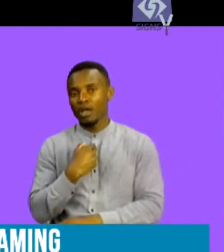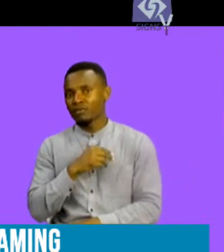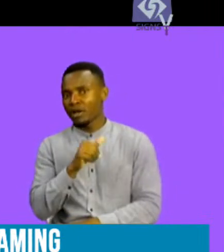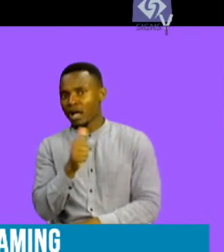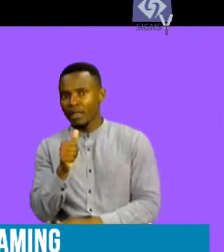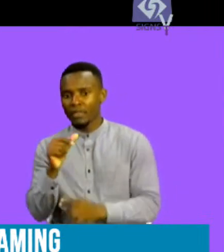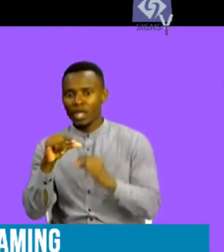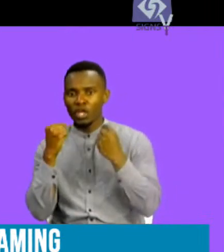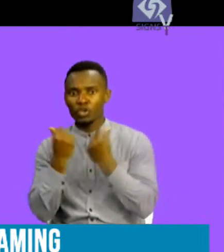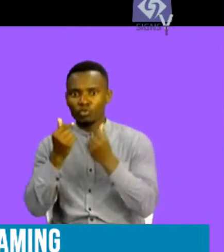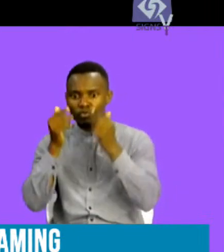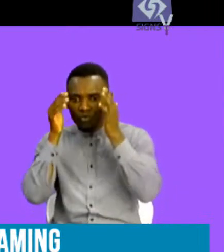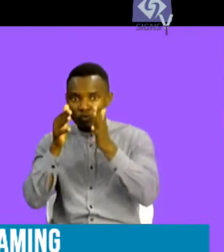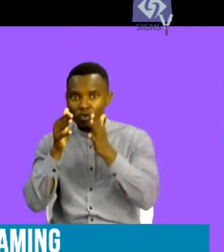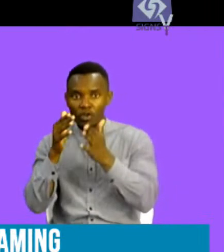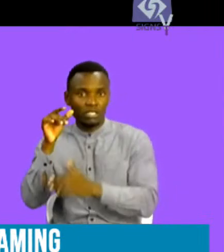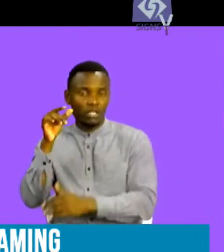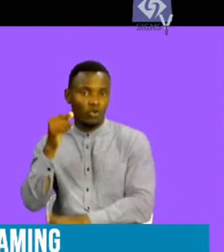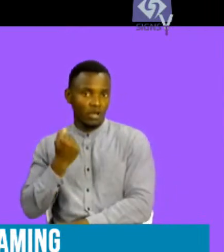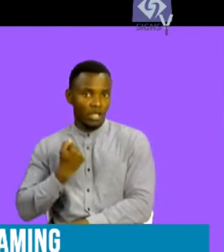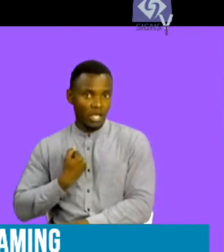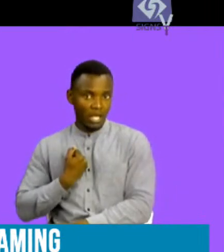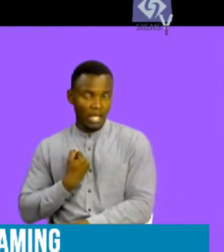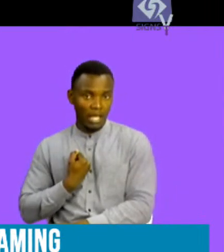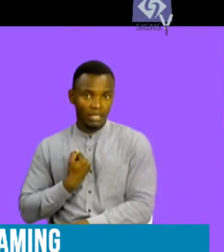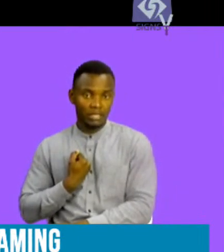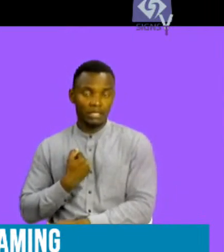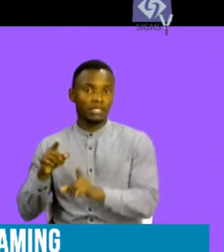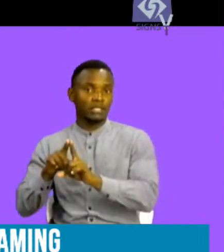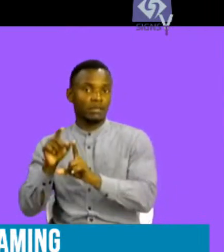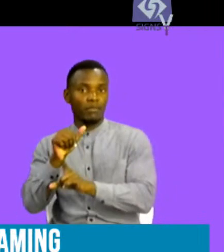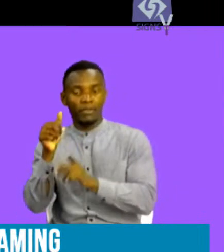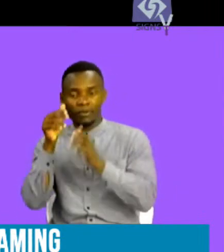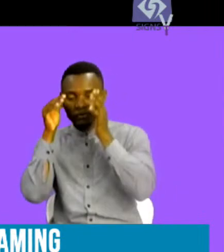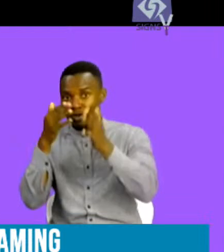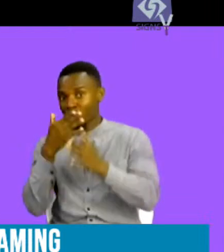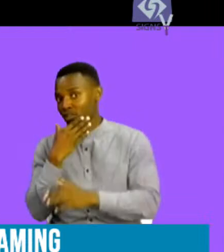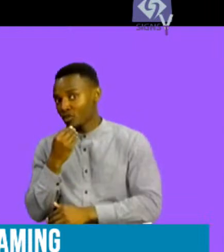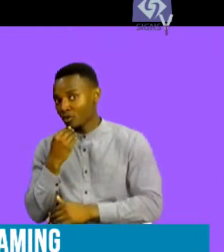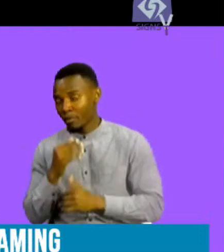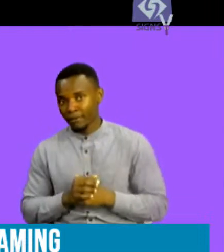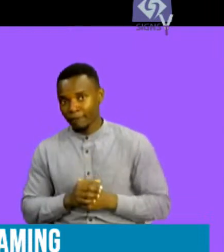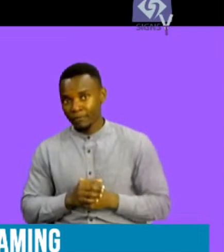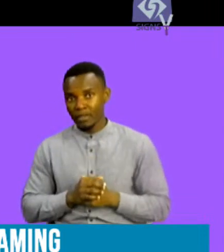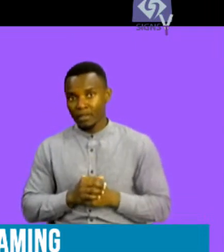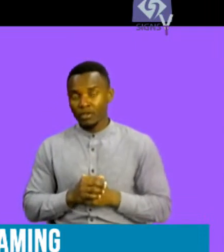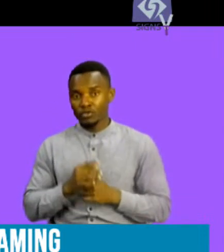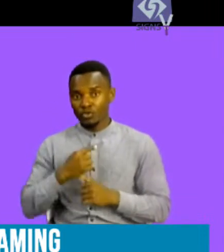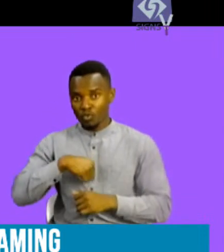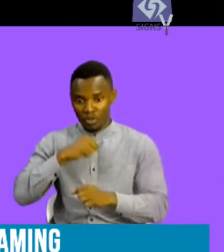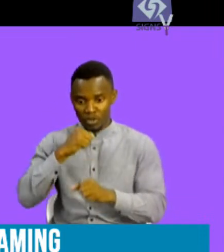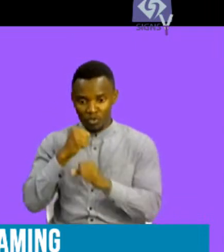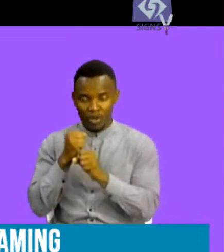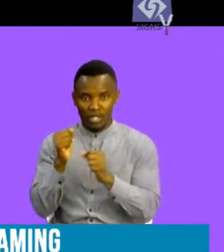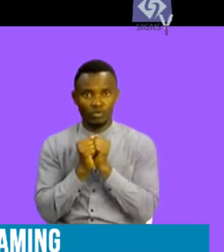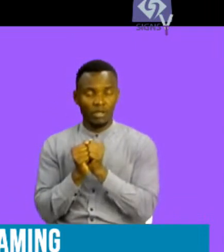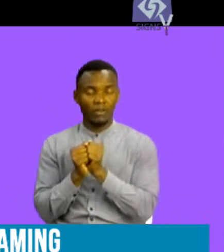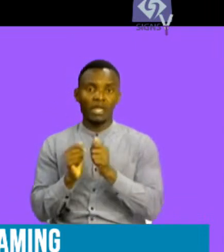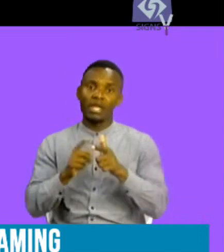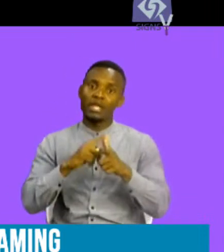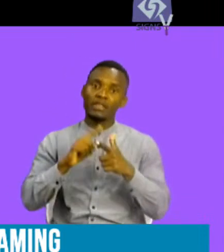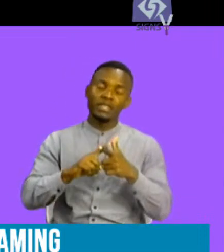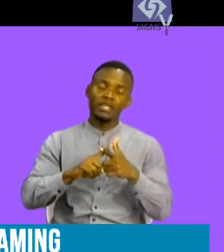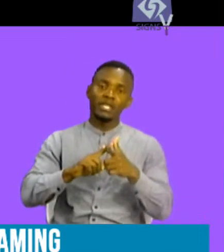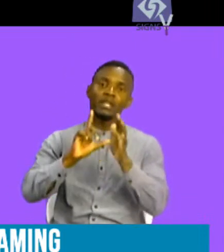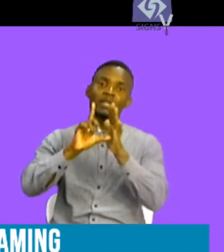are others for the boy child. So we are working as a team. But by the end of the day, the county has to get reports on what